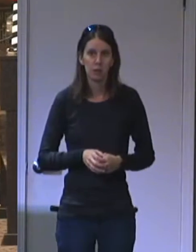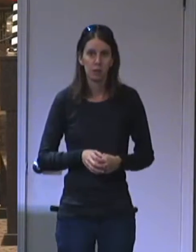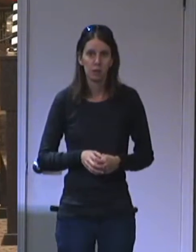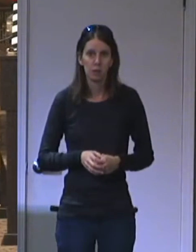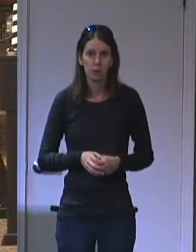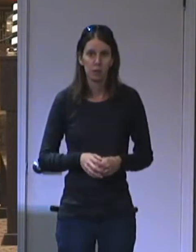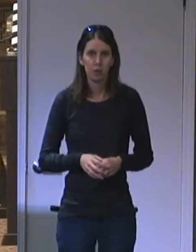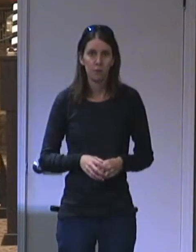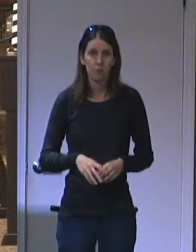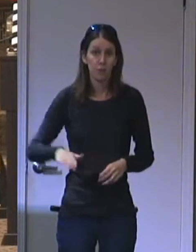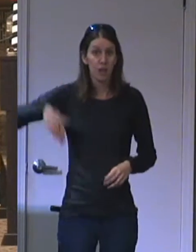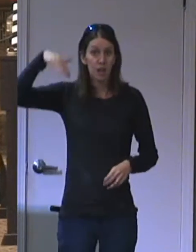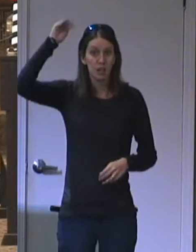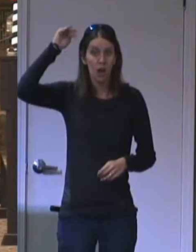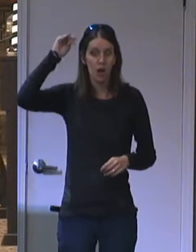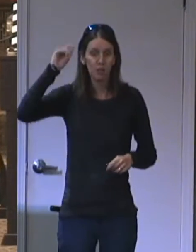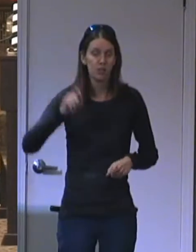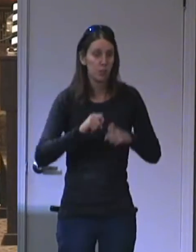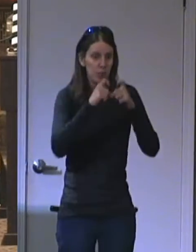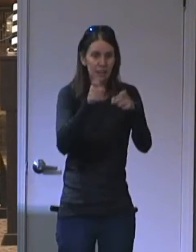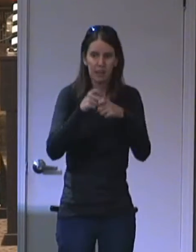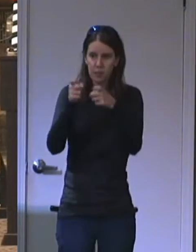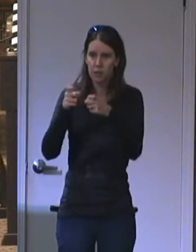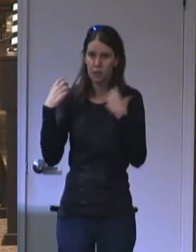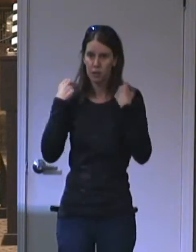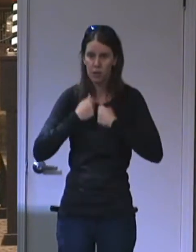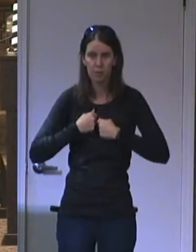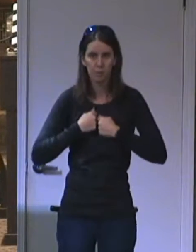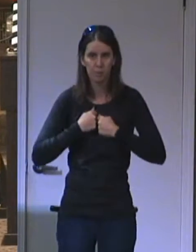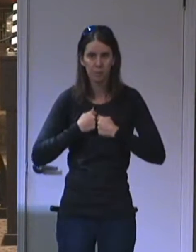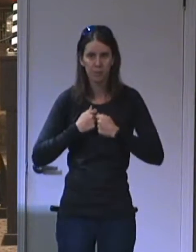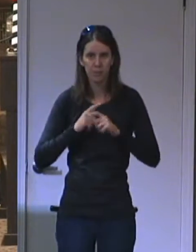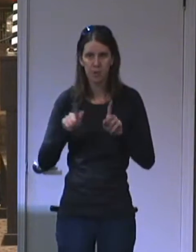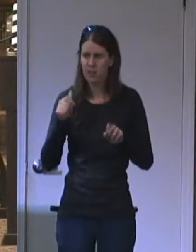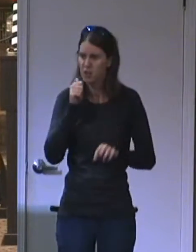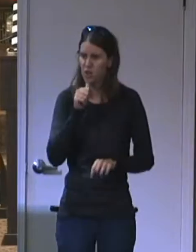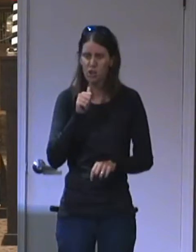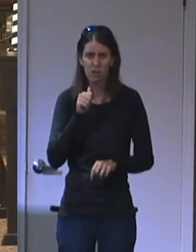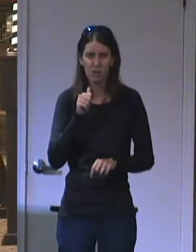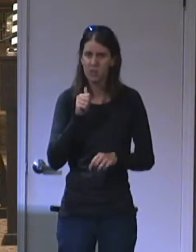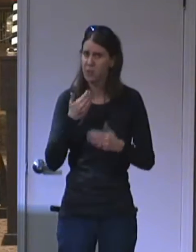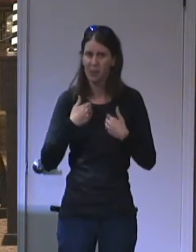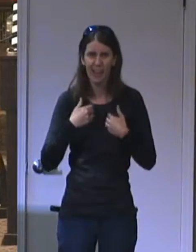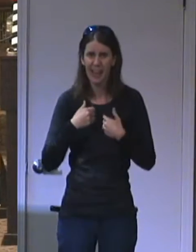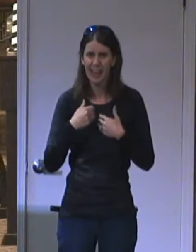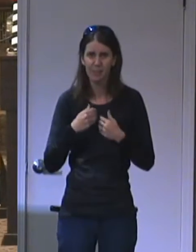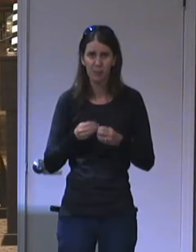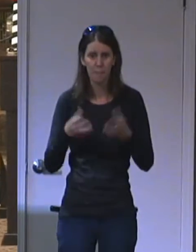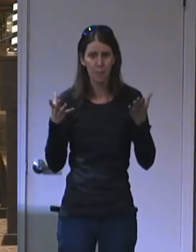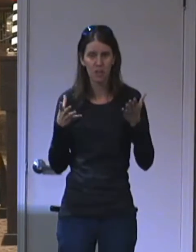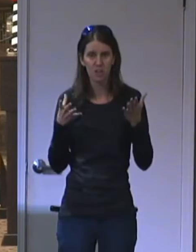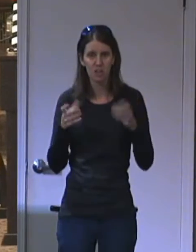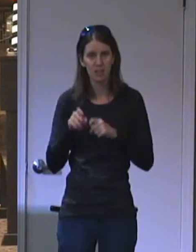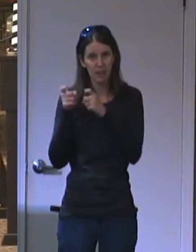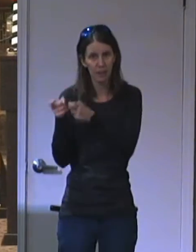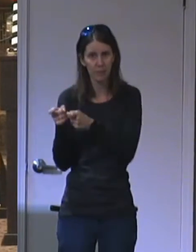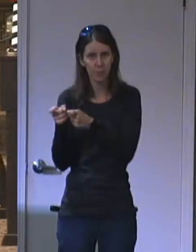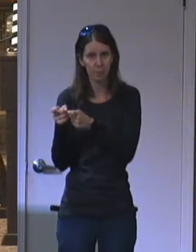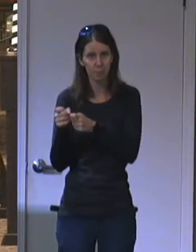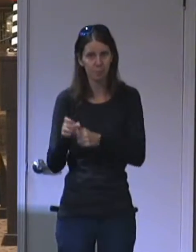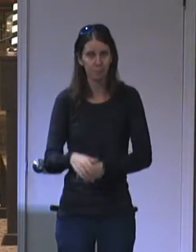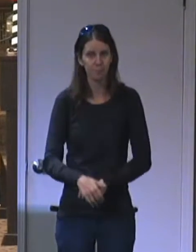Handed out shirts and all kinds of things. But here she is, a little girl. We don't have hardly anything for little girls.